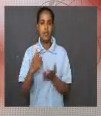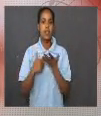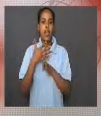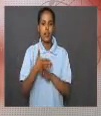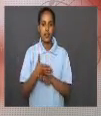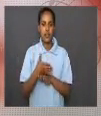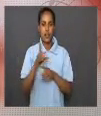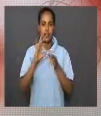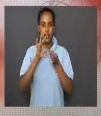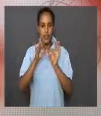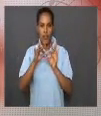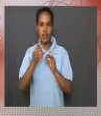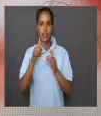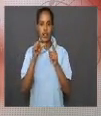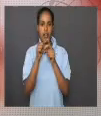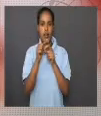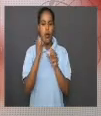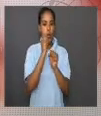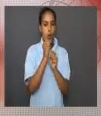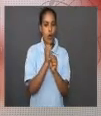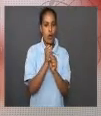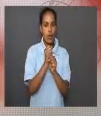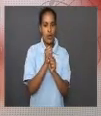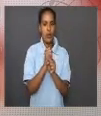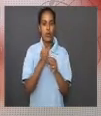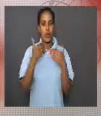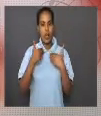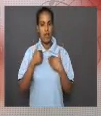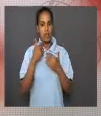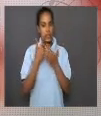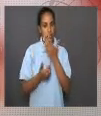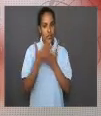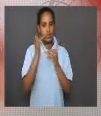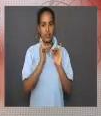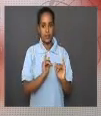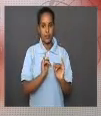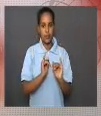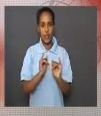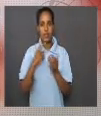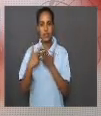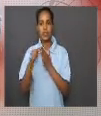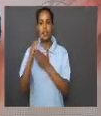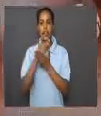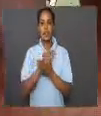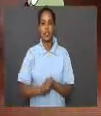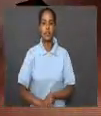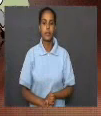Then define the term work as we have discussed it in this lesson.